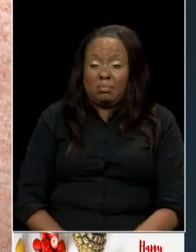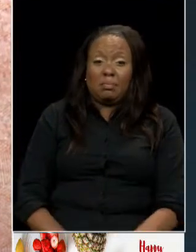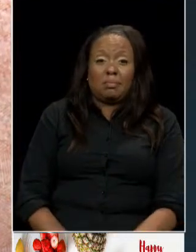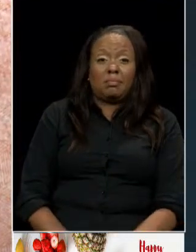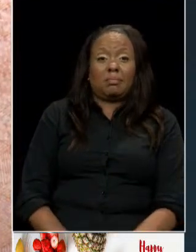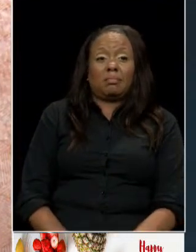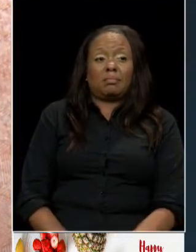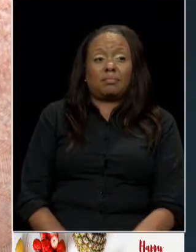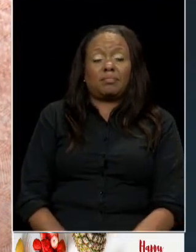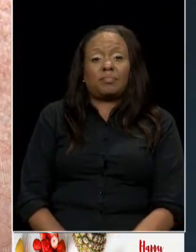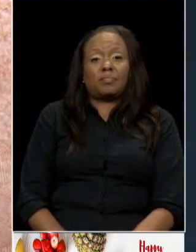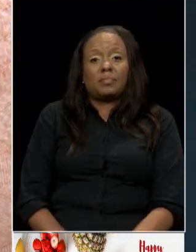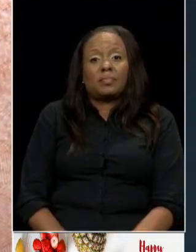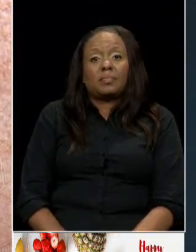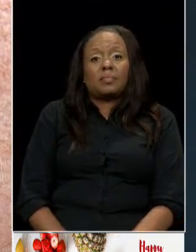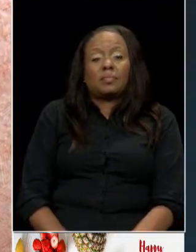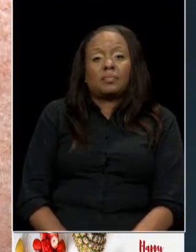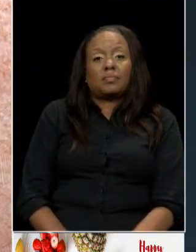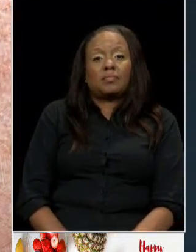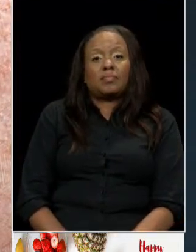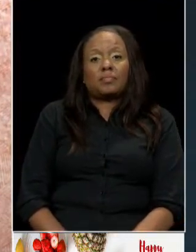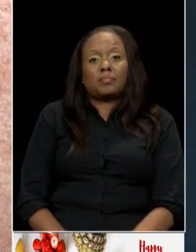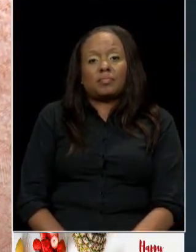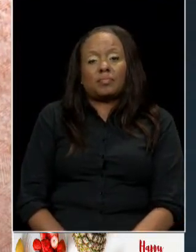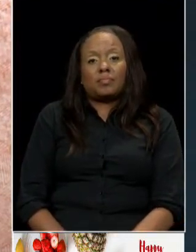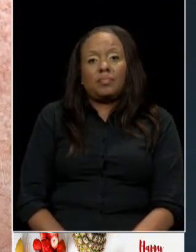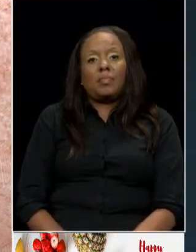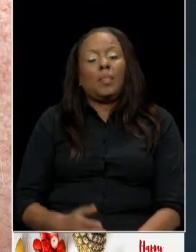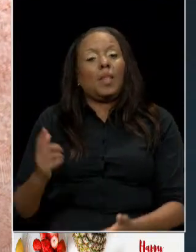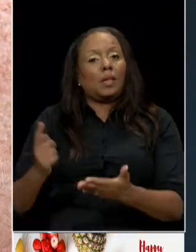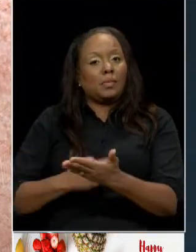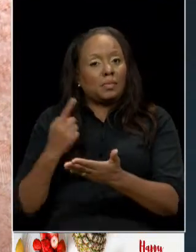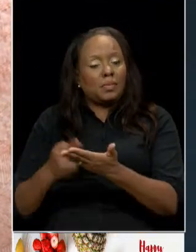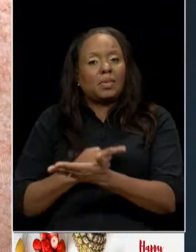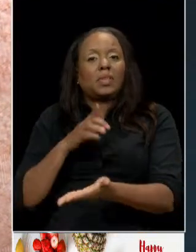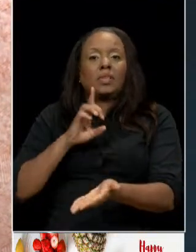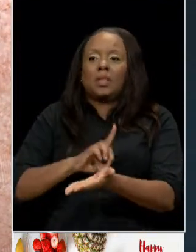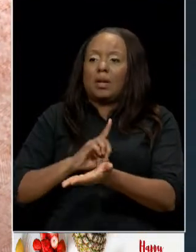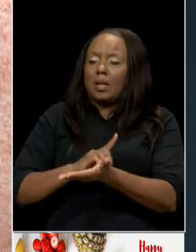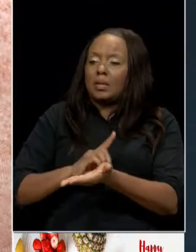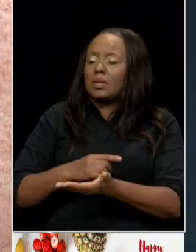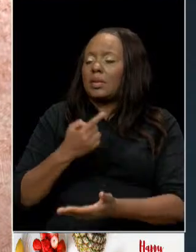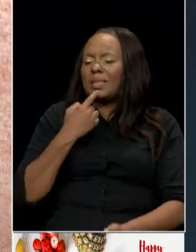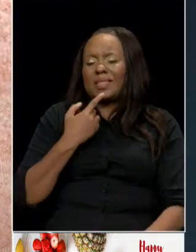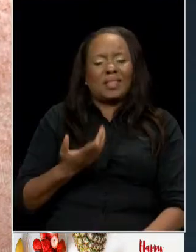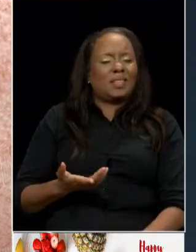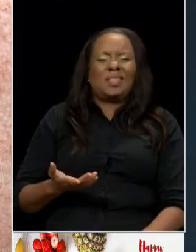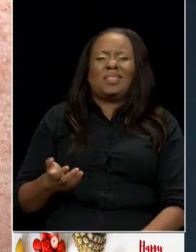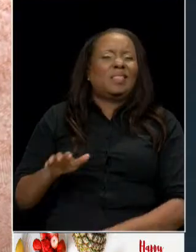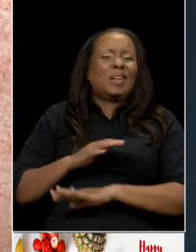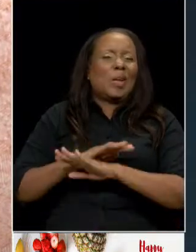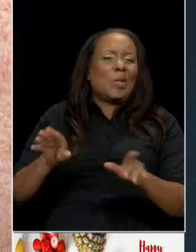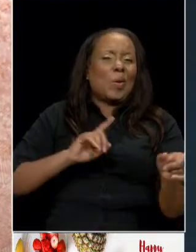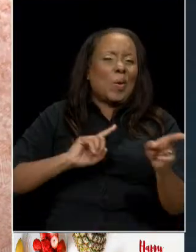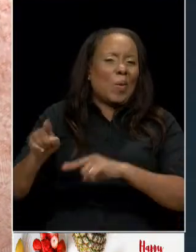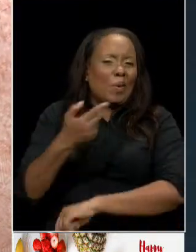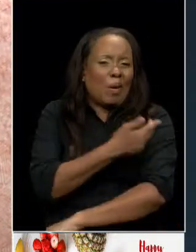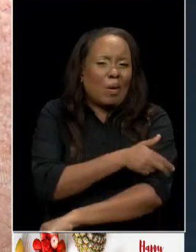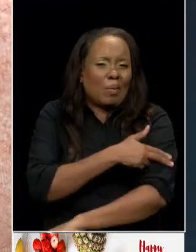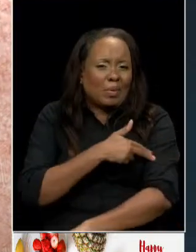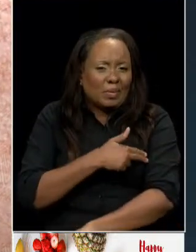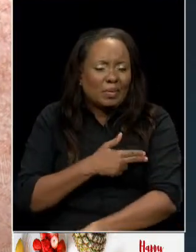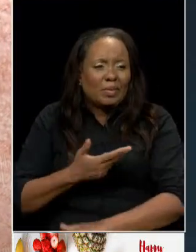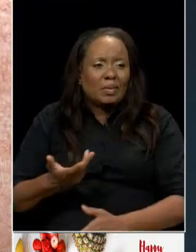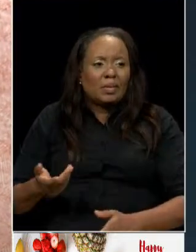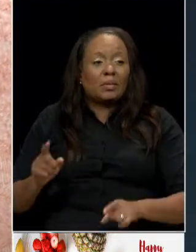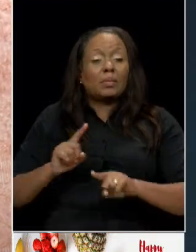um, portraying this and expressing this themselves. But I also have to draw a reference to the fact that sometimes